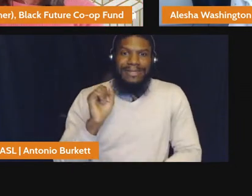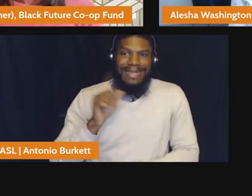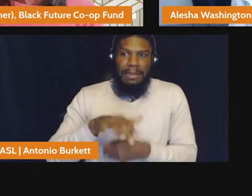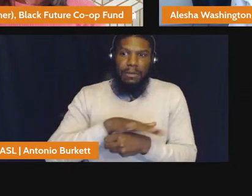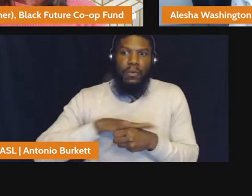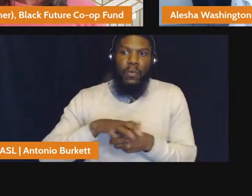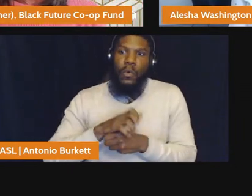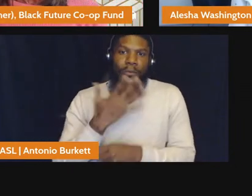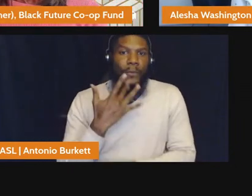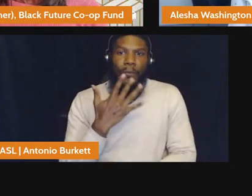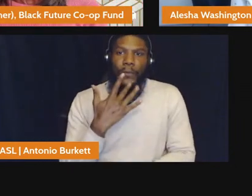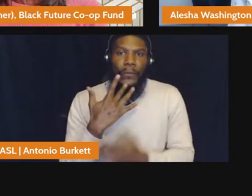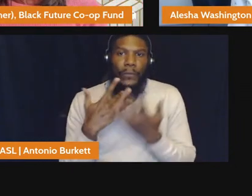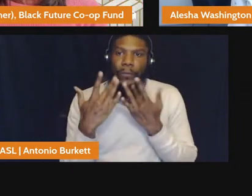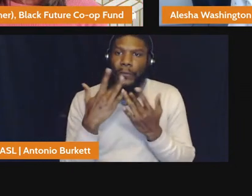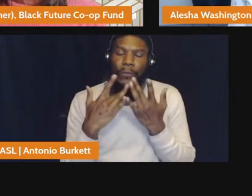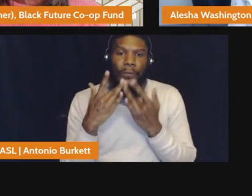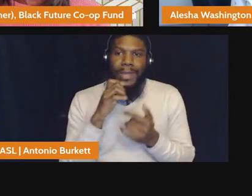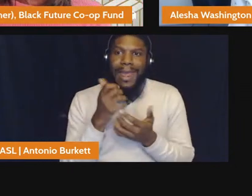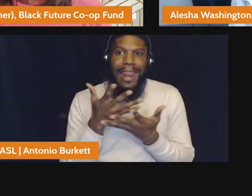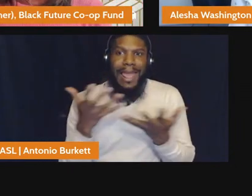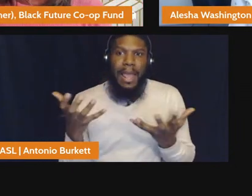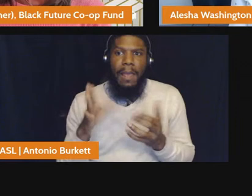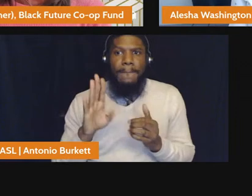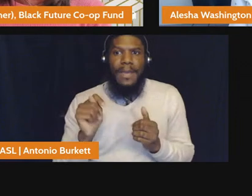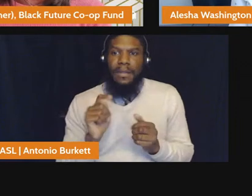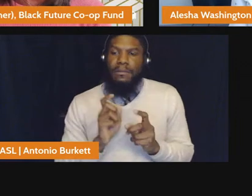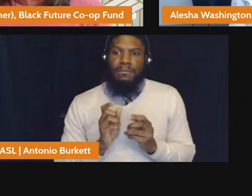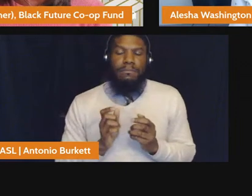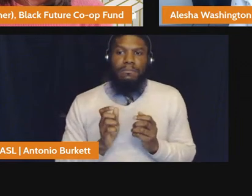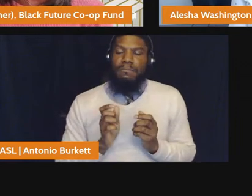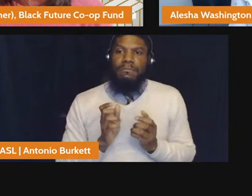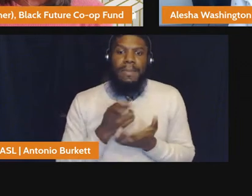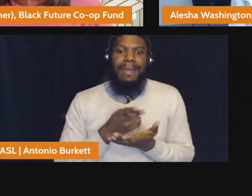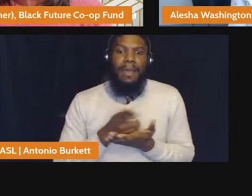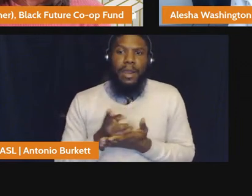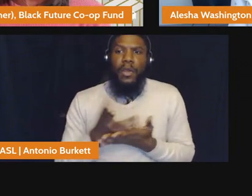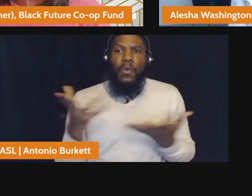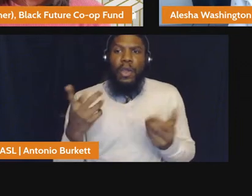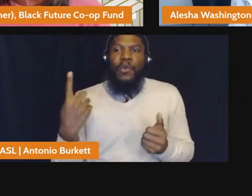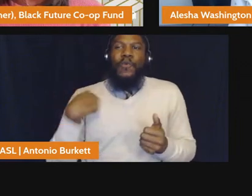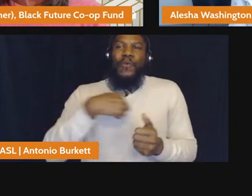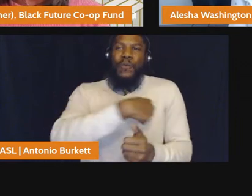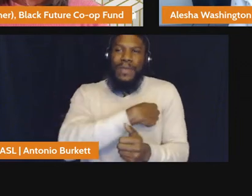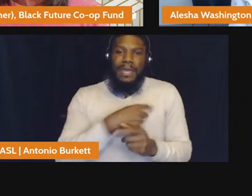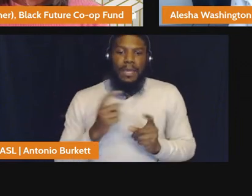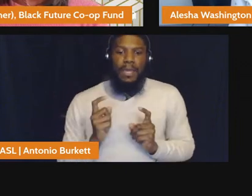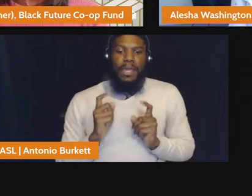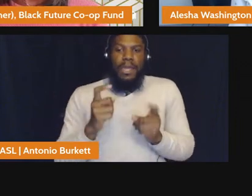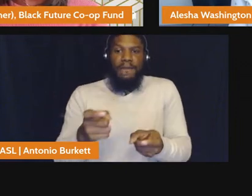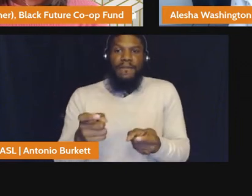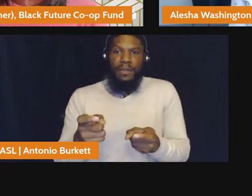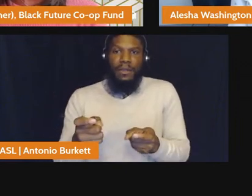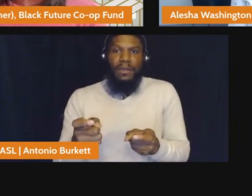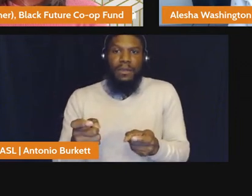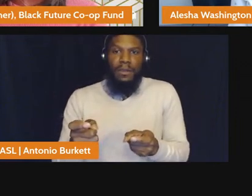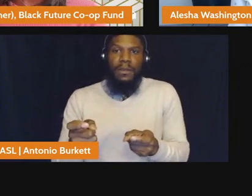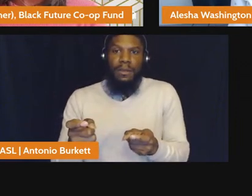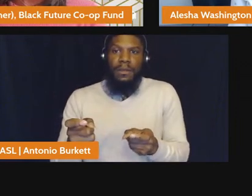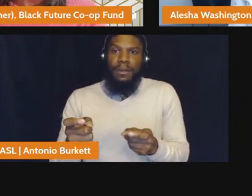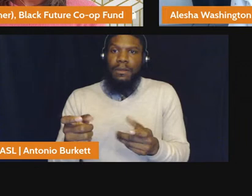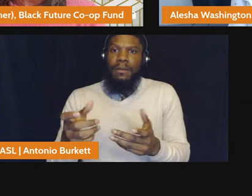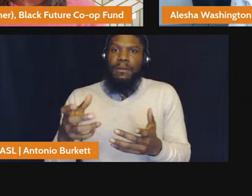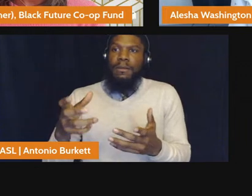about what are we giving to even ask for some sort of report back or impact report